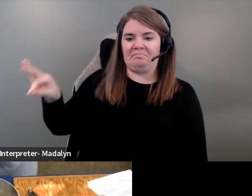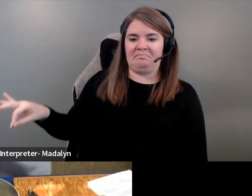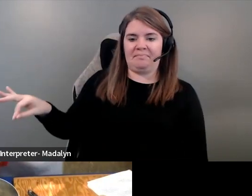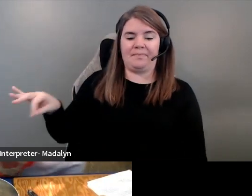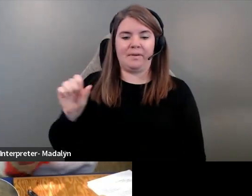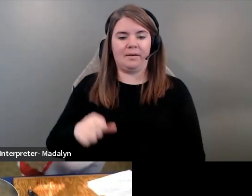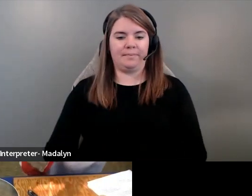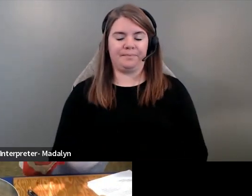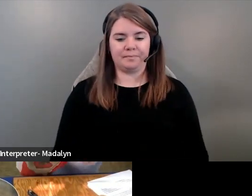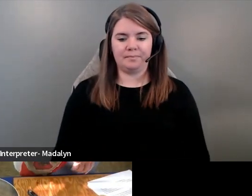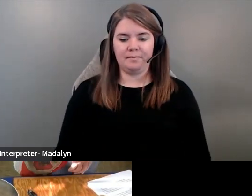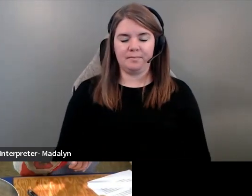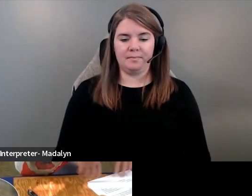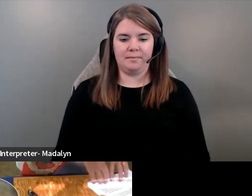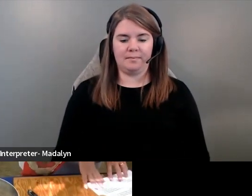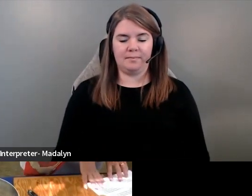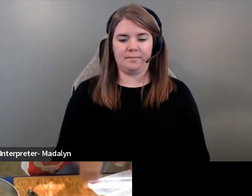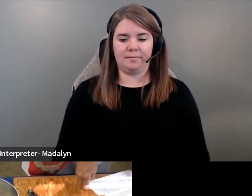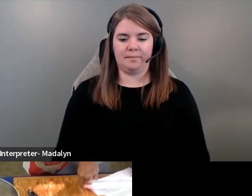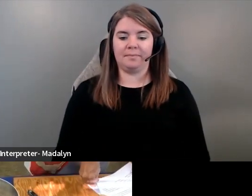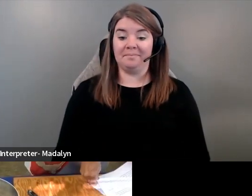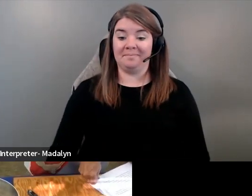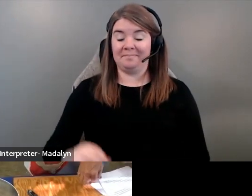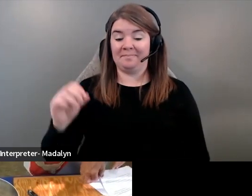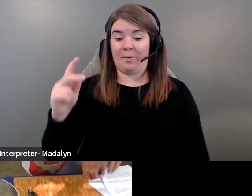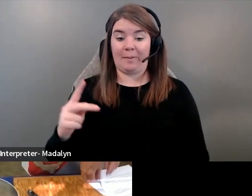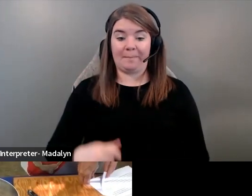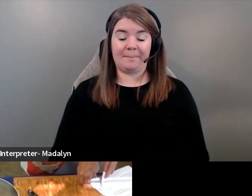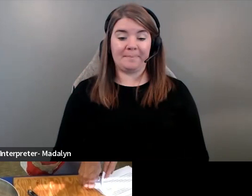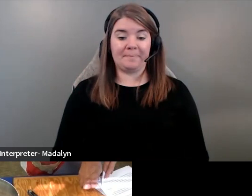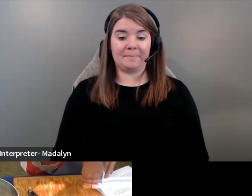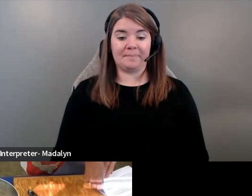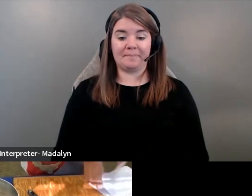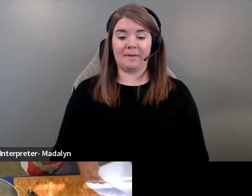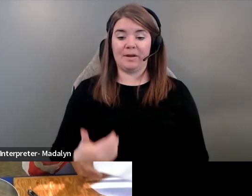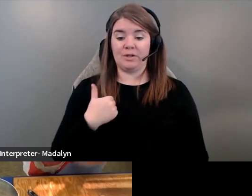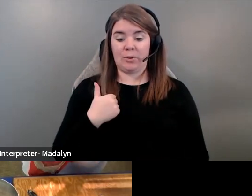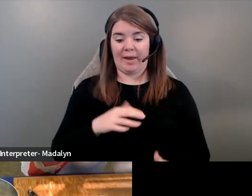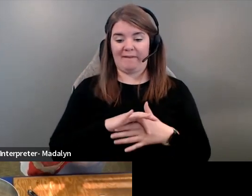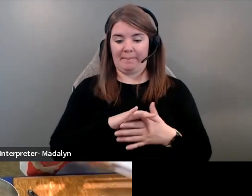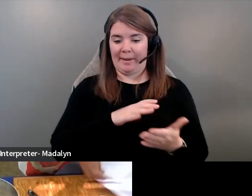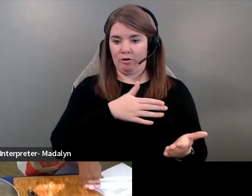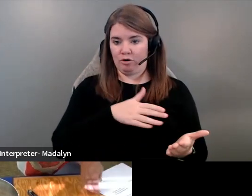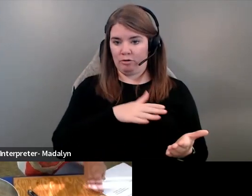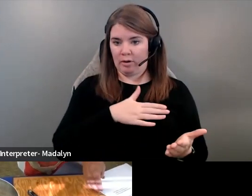Not boding well for me. Okay, so we've got our meat going.